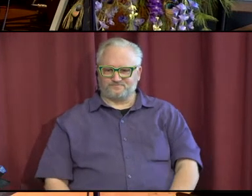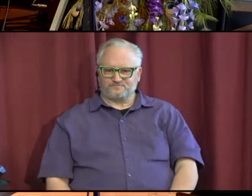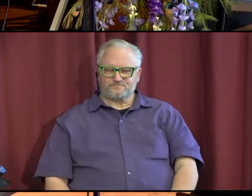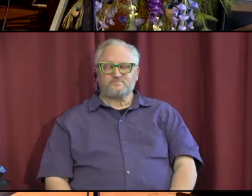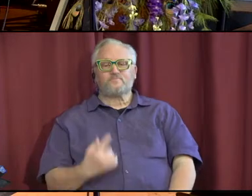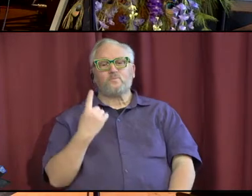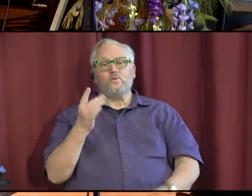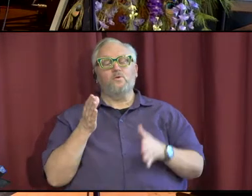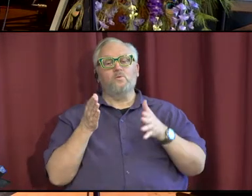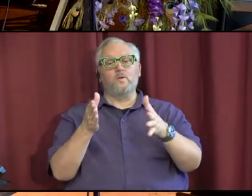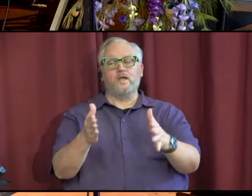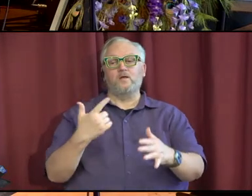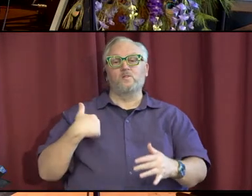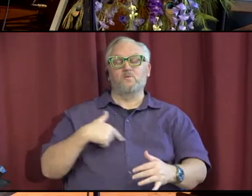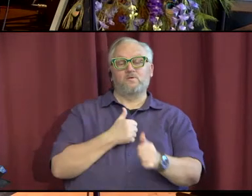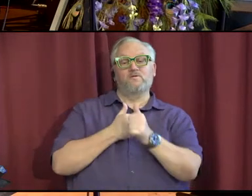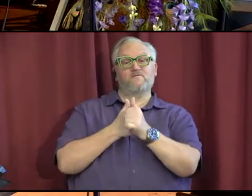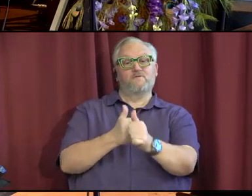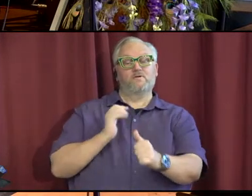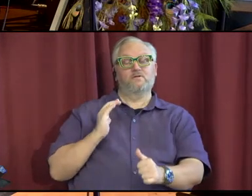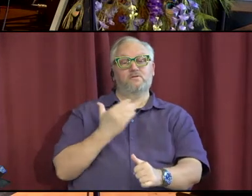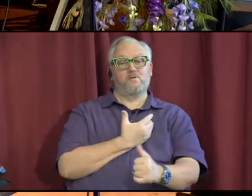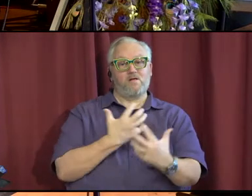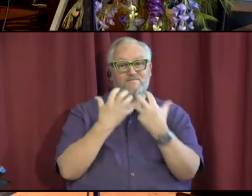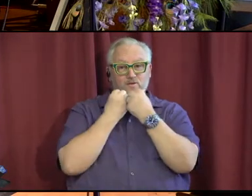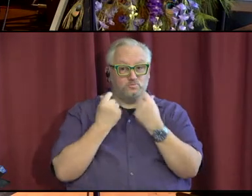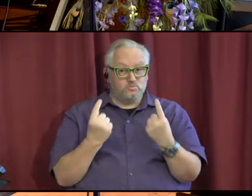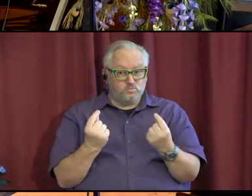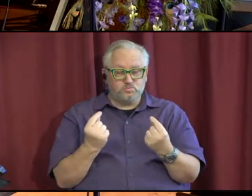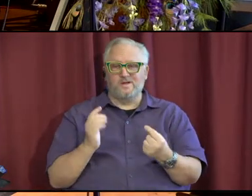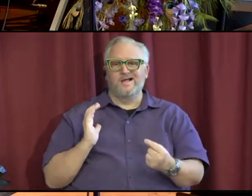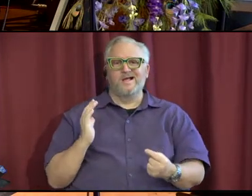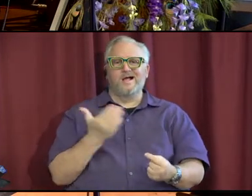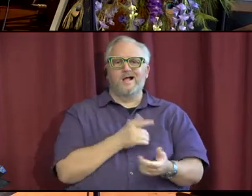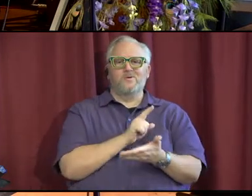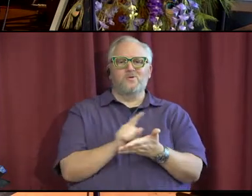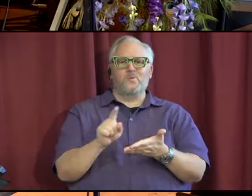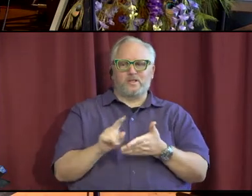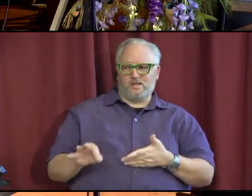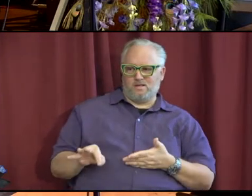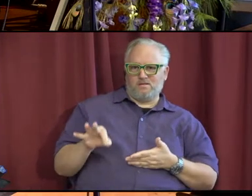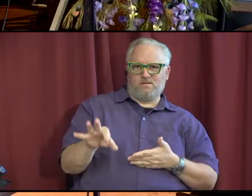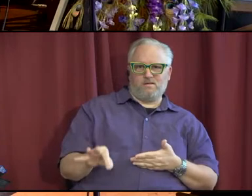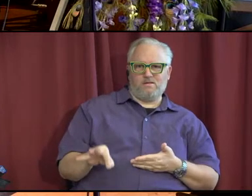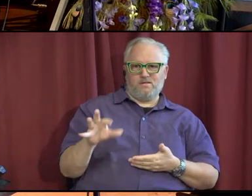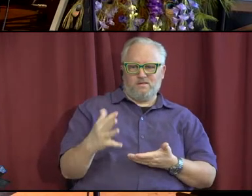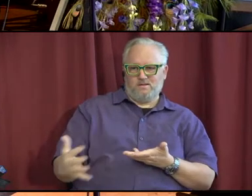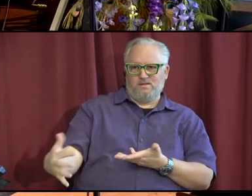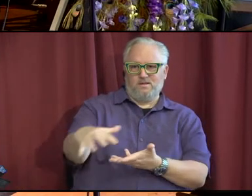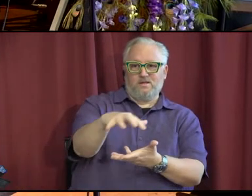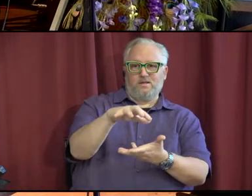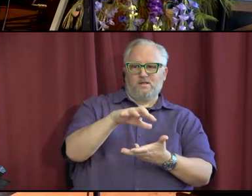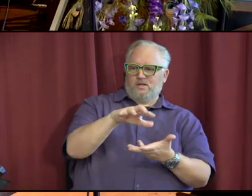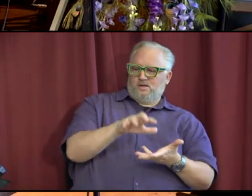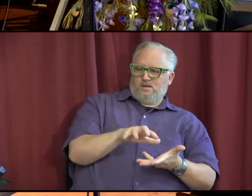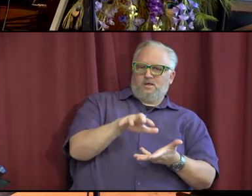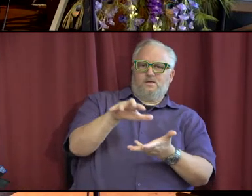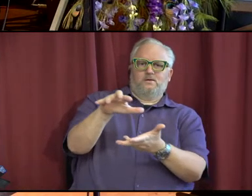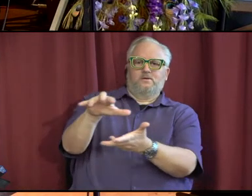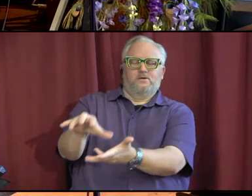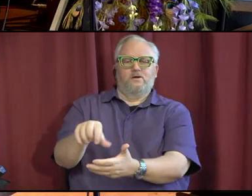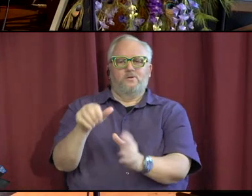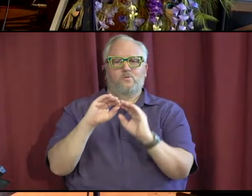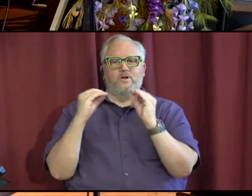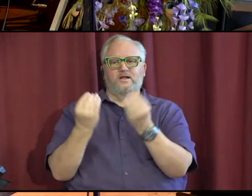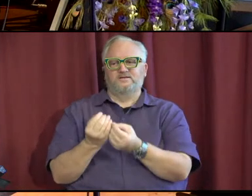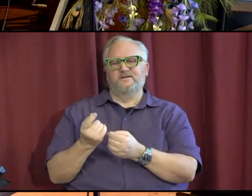One of the ways that we live our values is by sharing our offering each week with an organization that shares our Unitarian